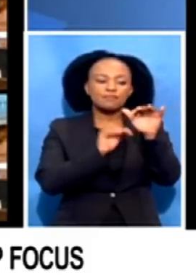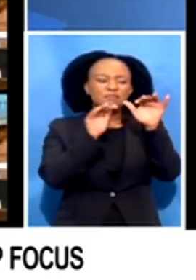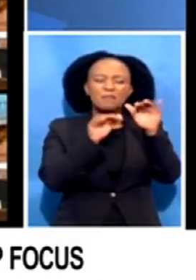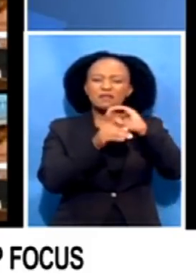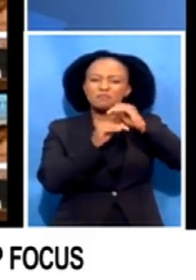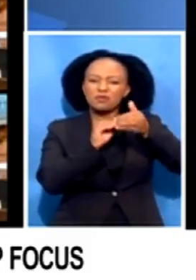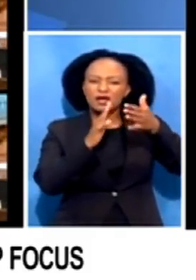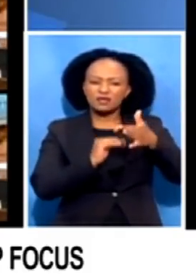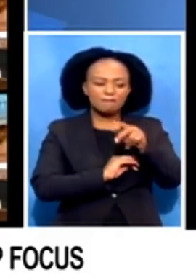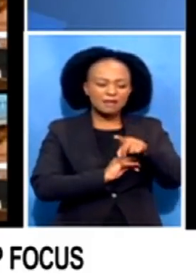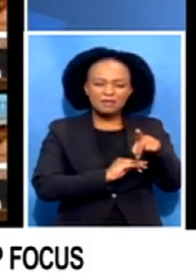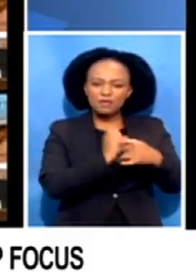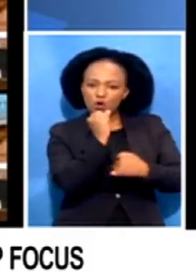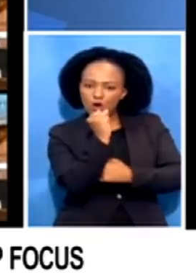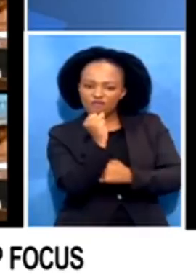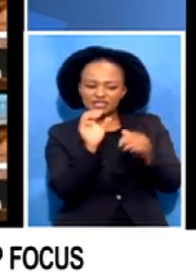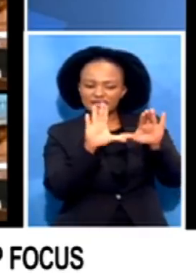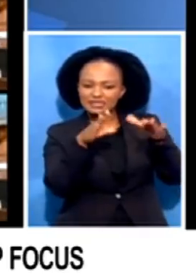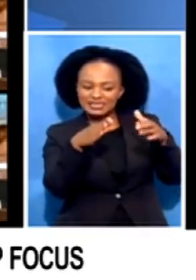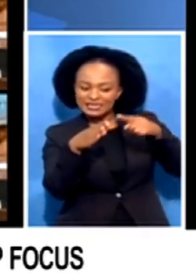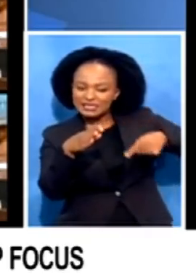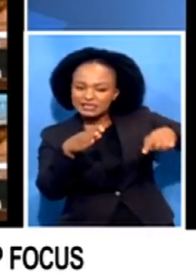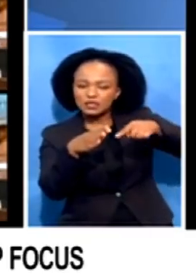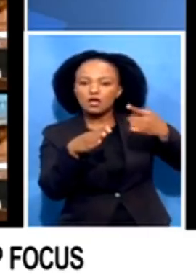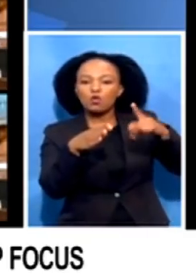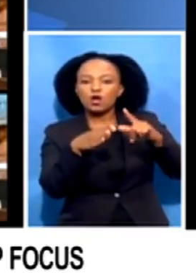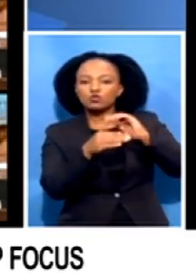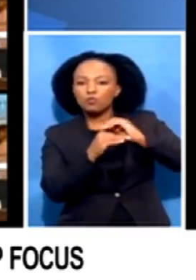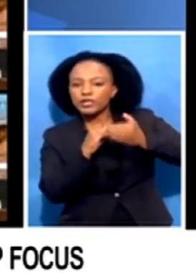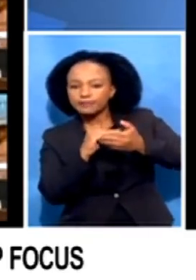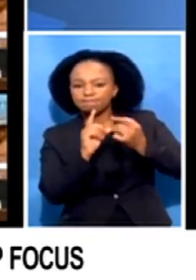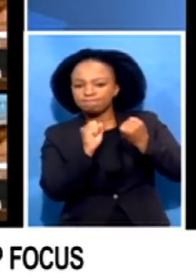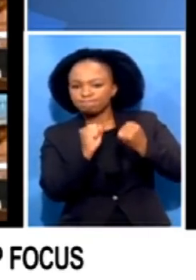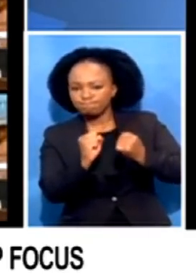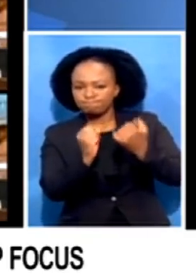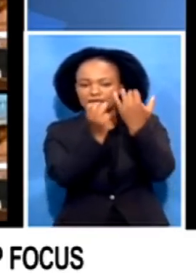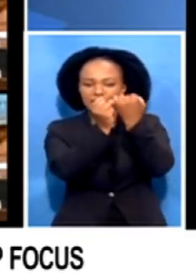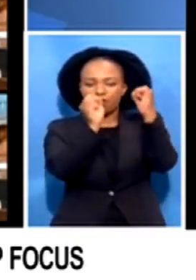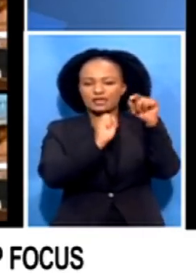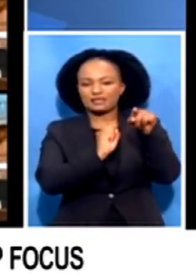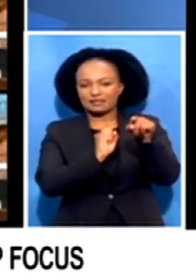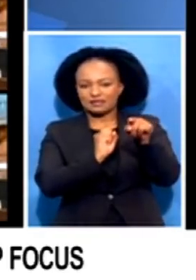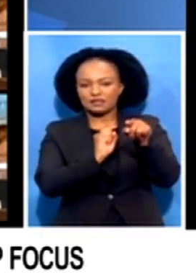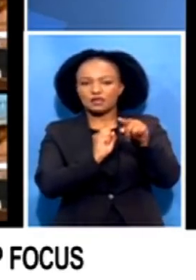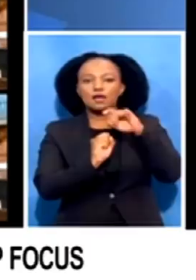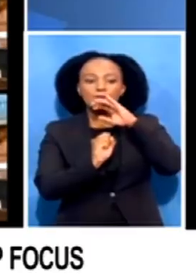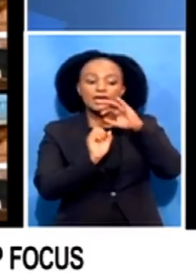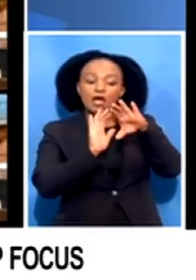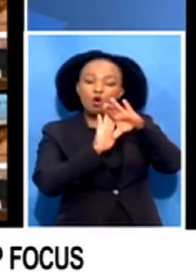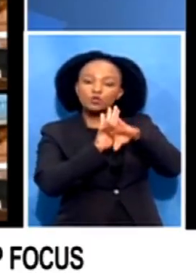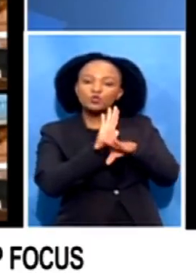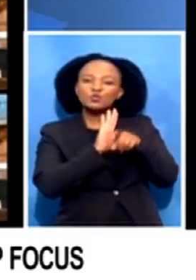protect democracy, that the two of these constitutional states are at loggerheads